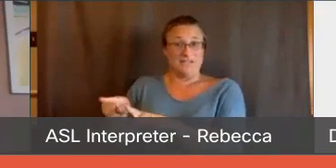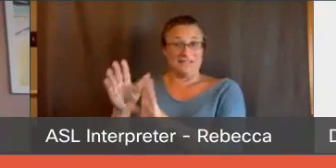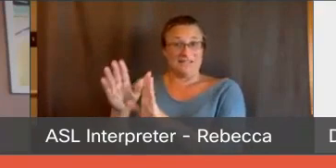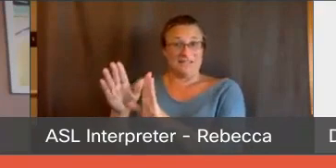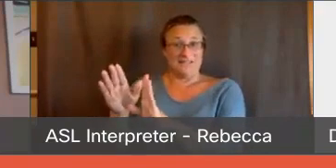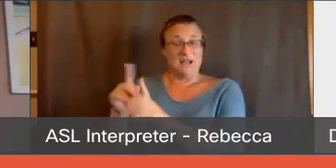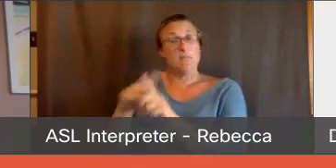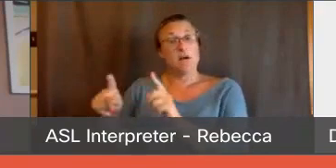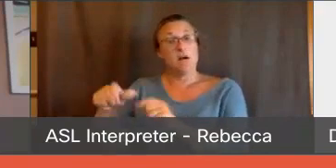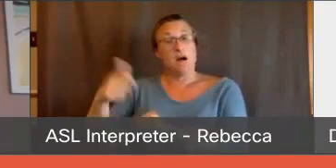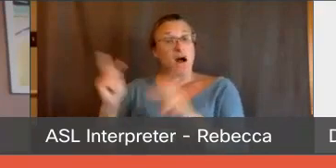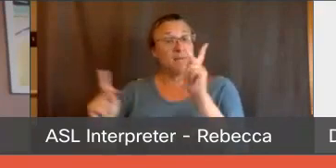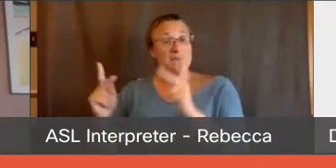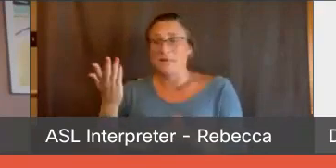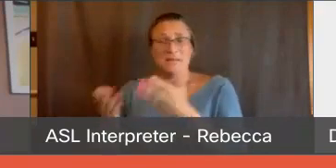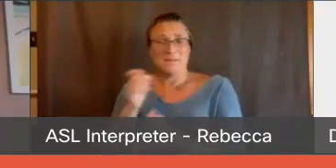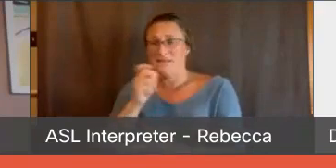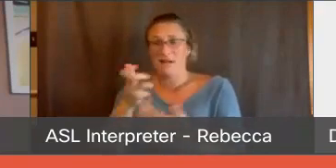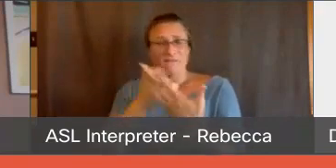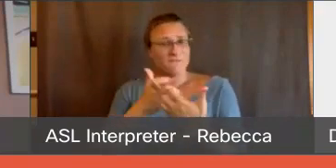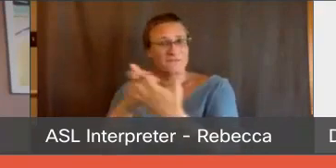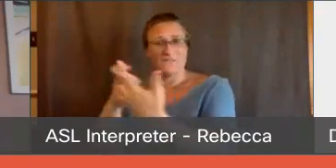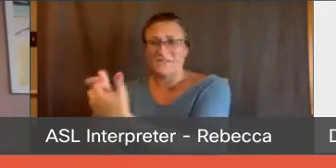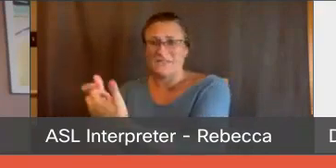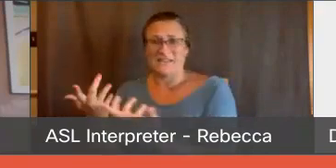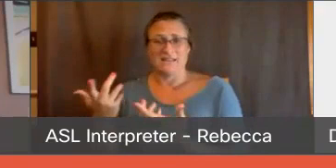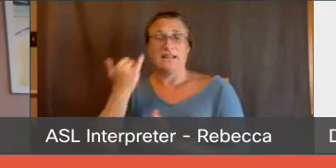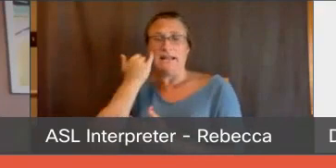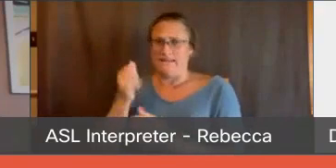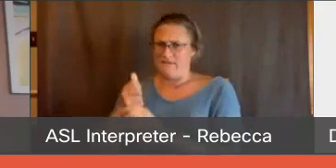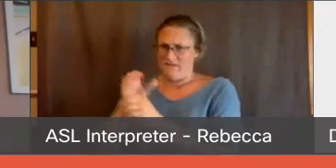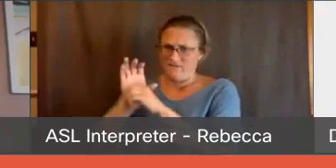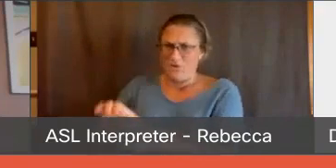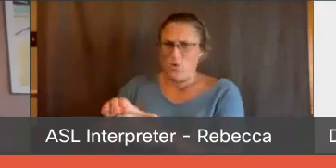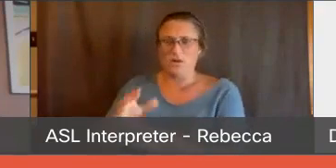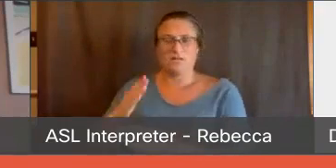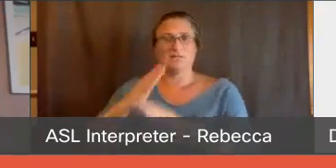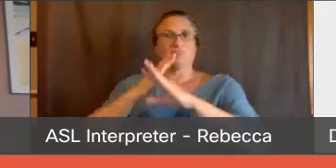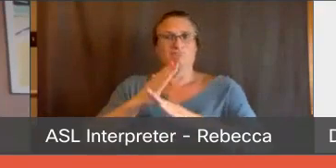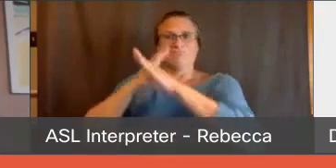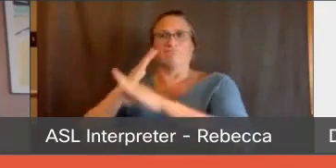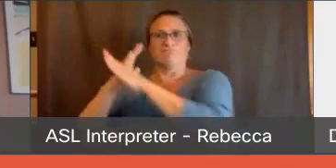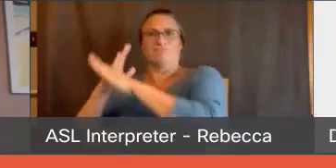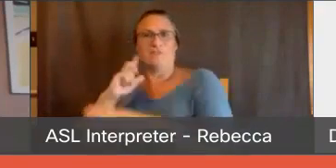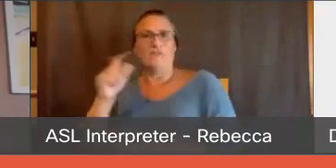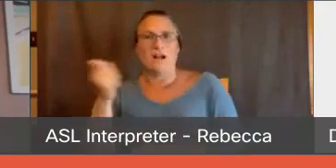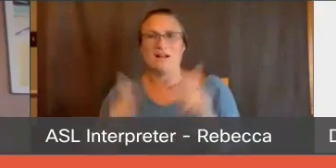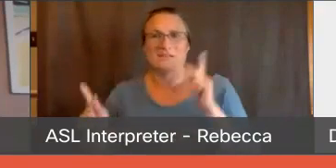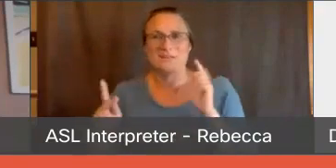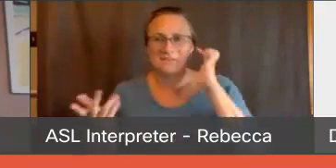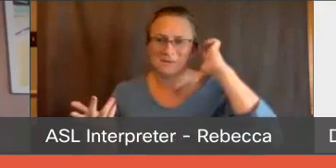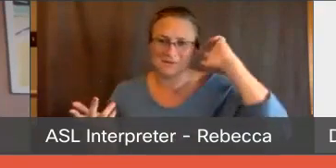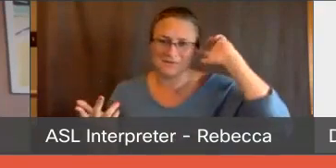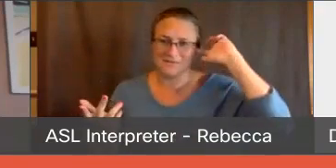way, then additional barriers start to add up. A simple example that I talk about a lot recently is, you know,